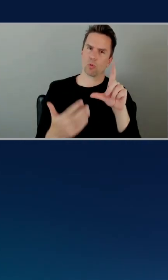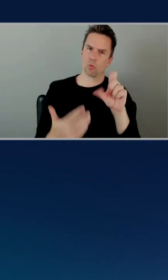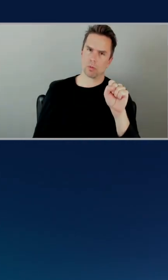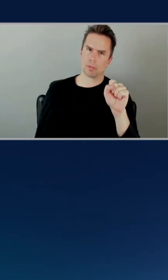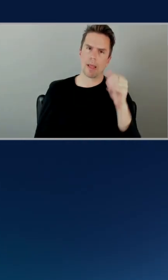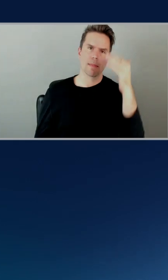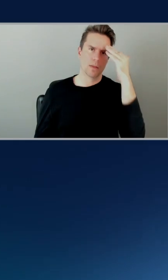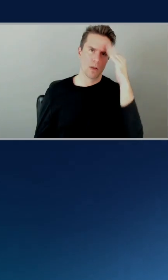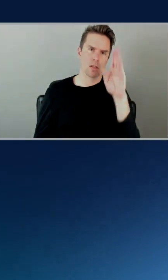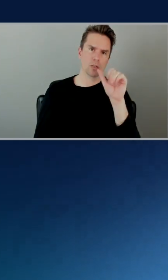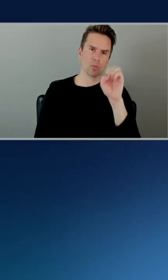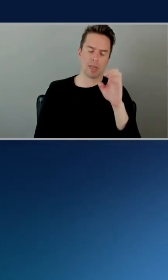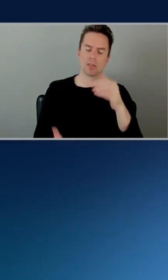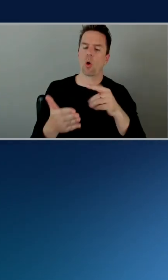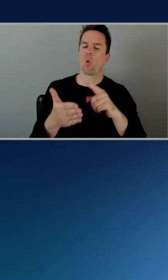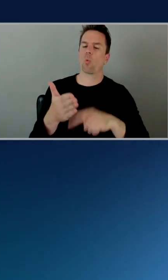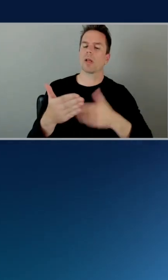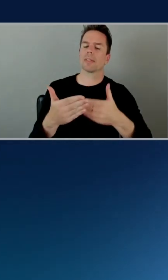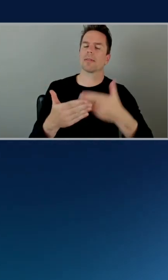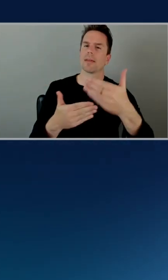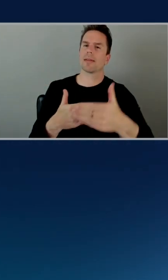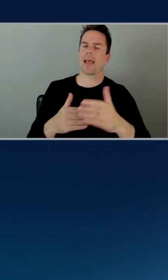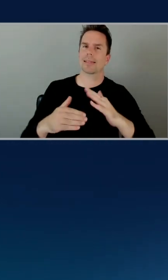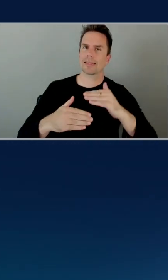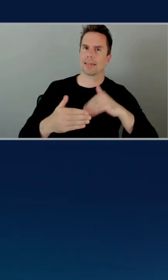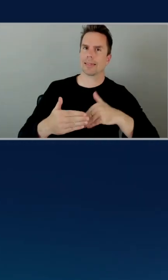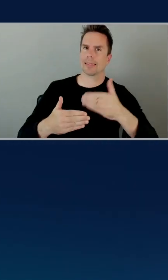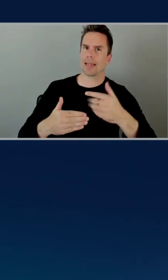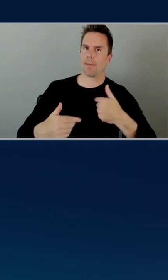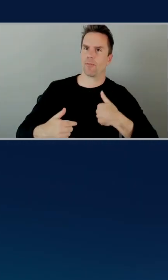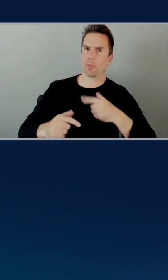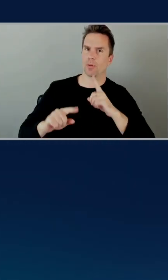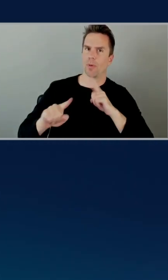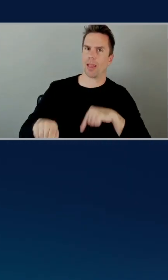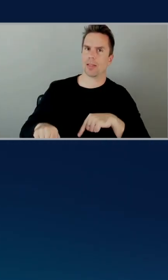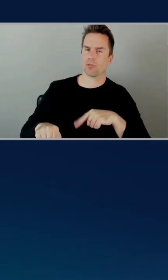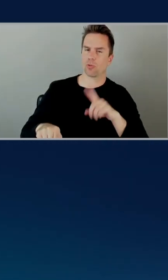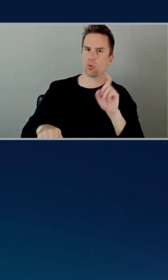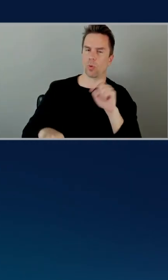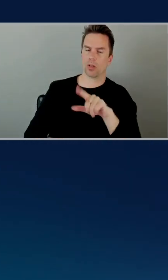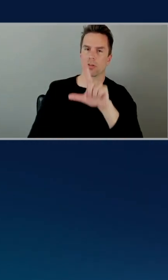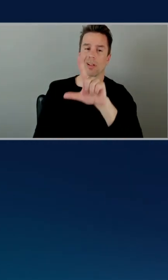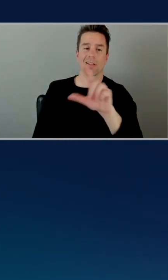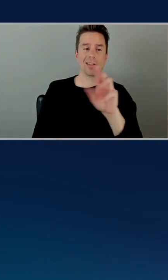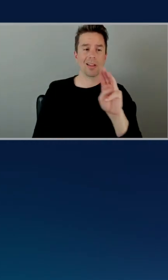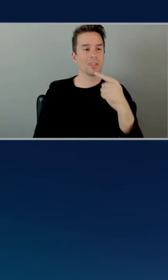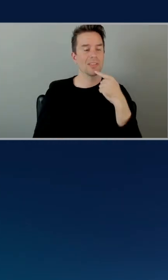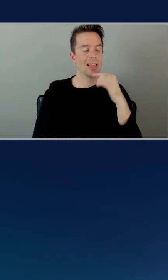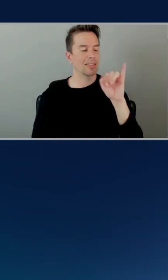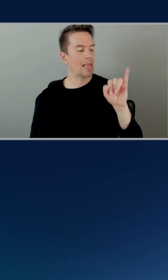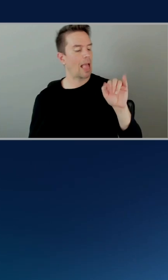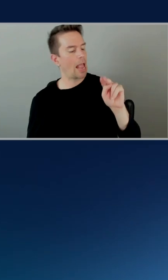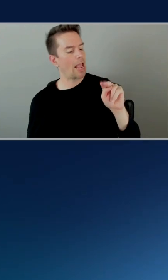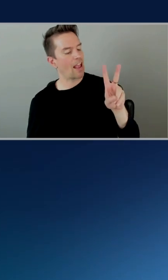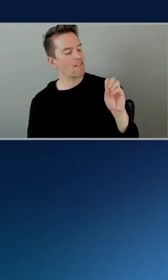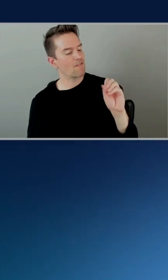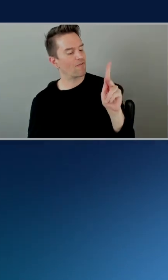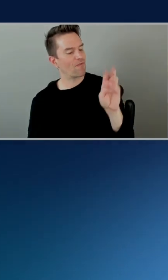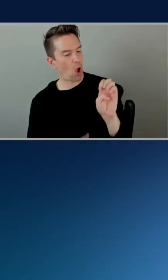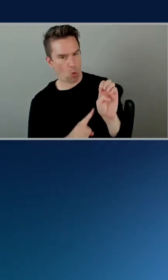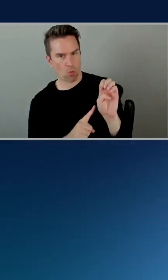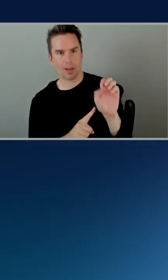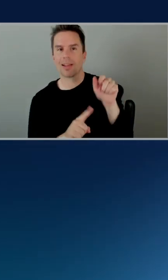this question? And that's the user's question. Ah. And so then the LLM says, well, invoke this tool. Okay. And then the agent is